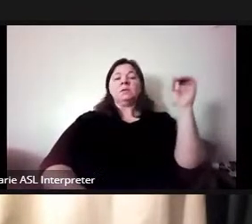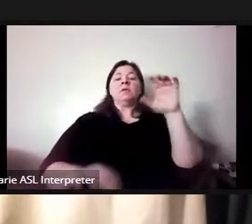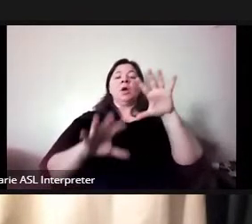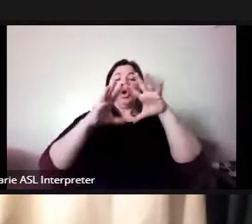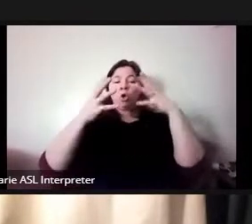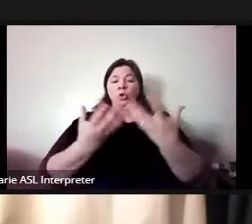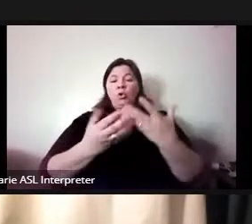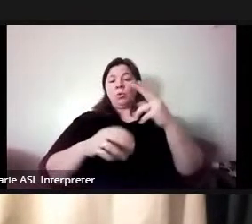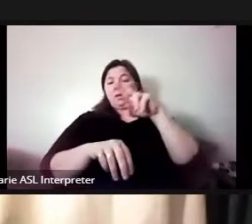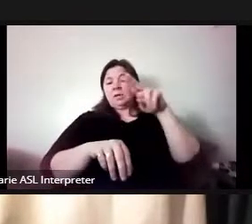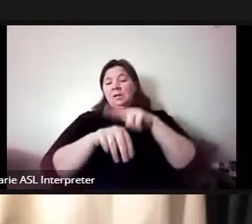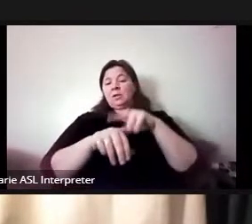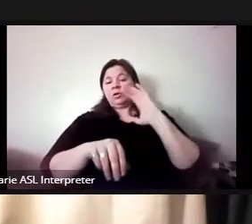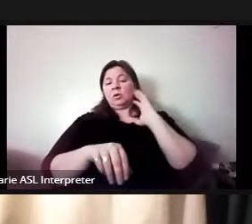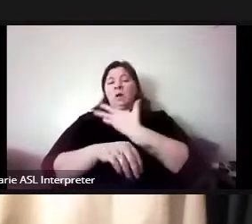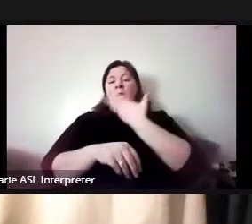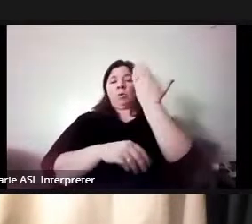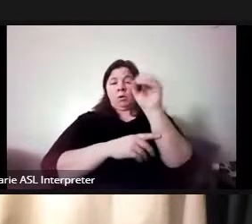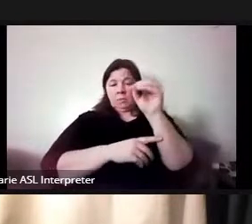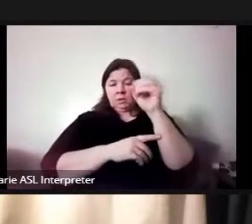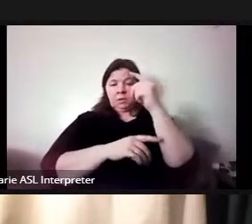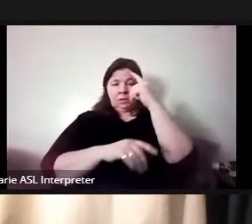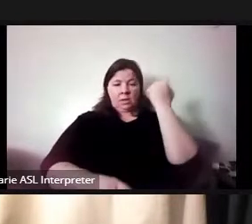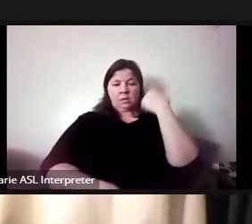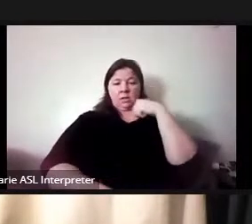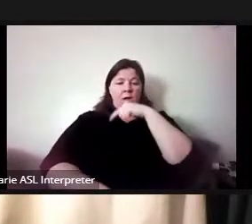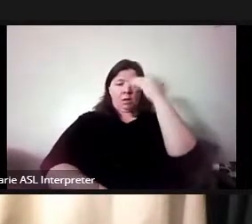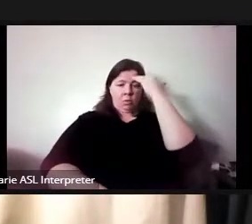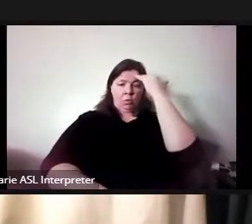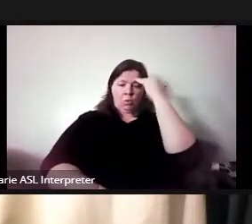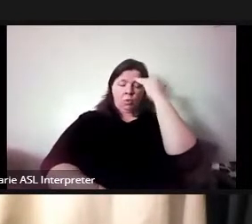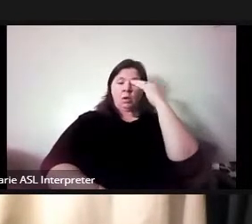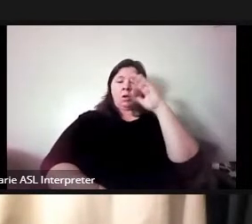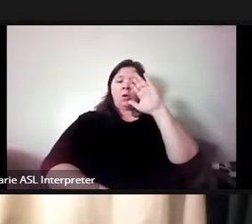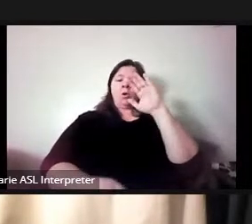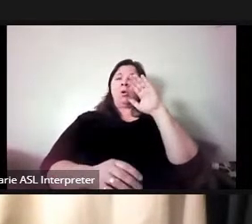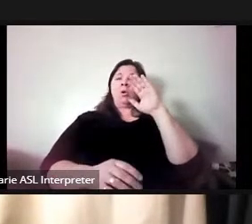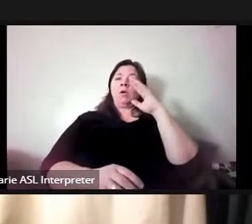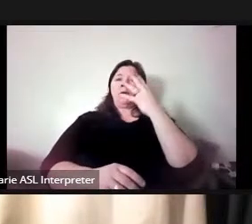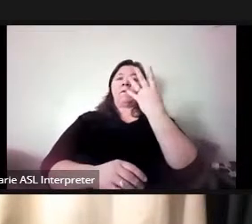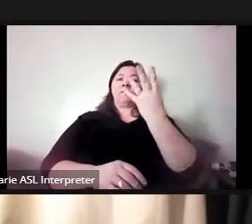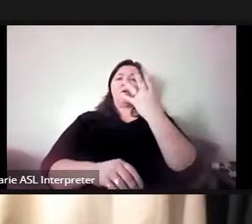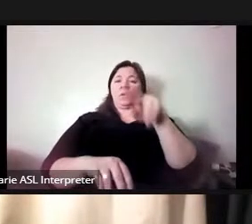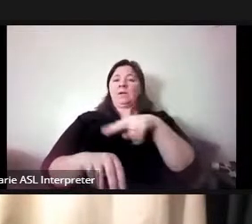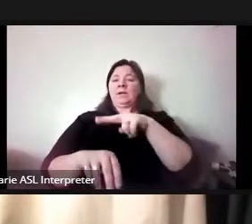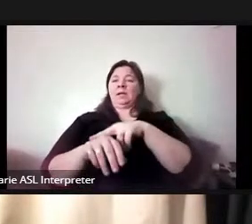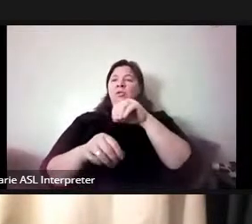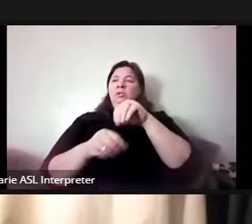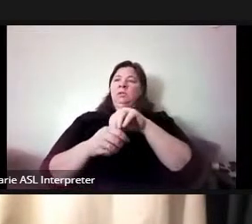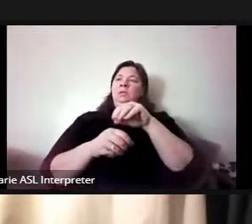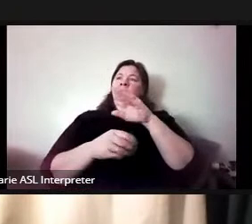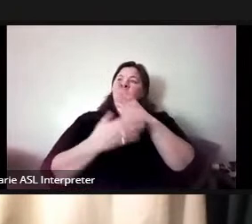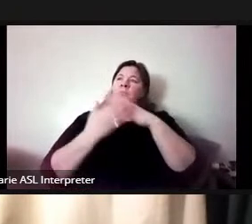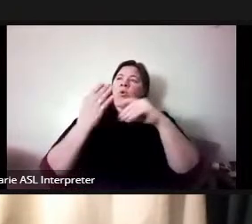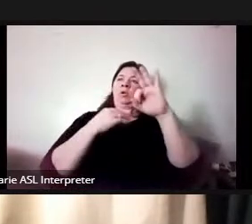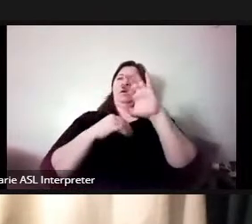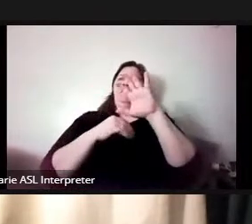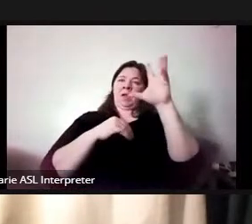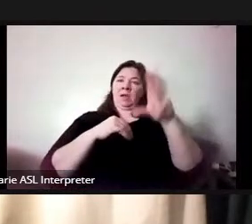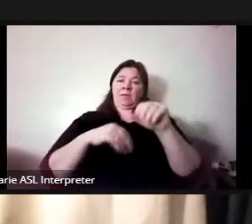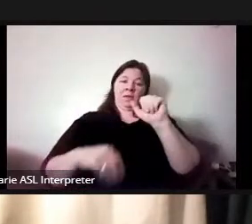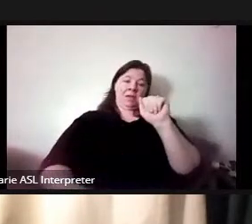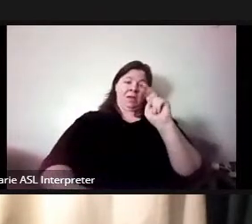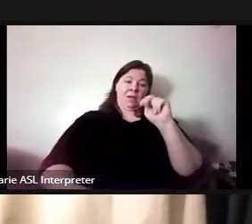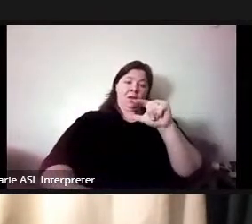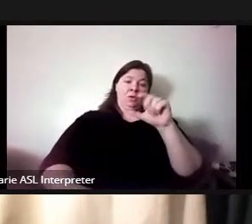our company, because I know pretty much all the 54 nations that are part of Africa. But Angola,